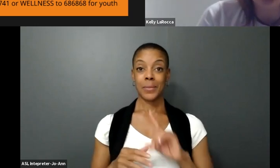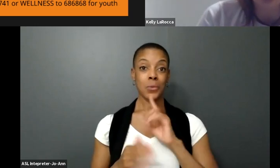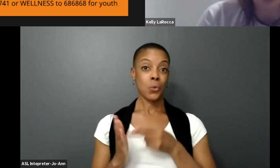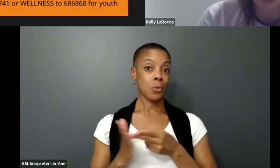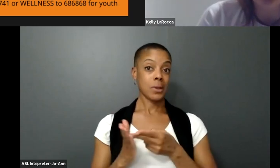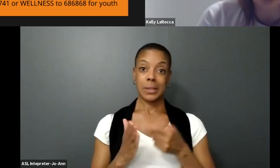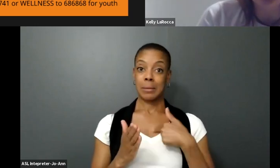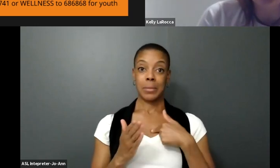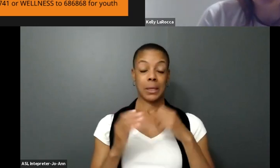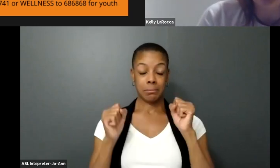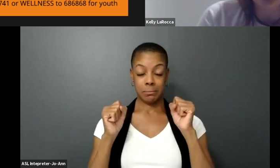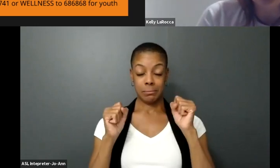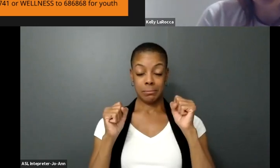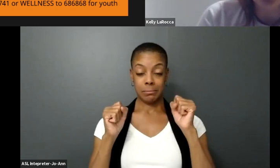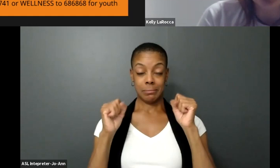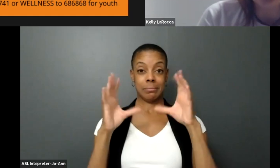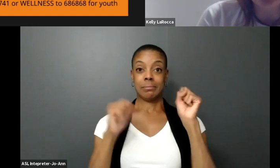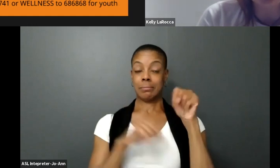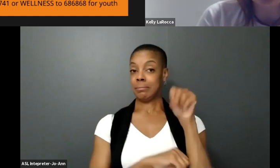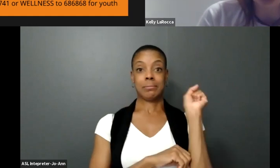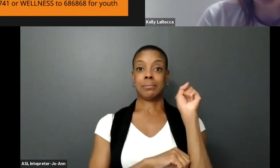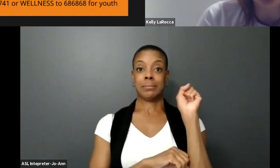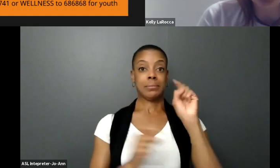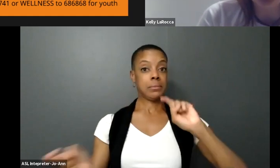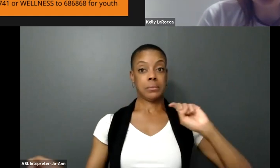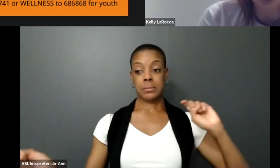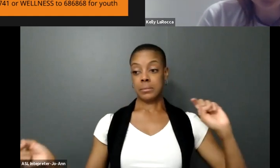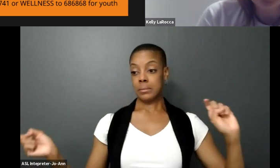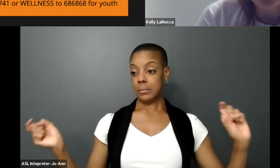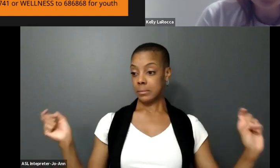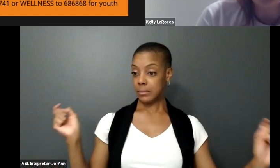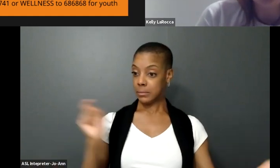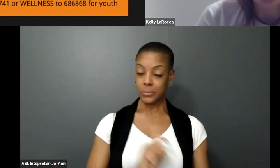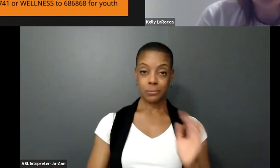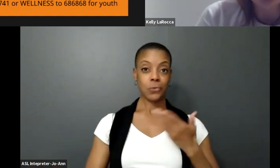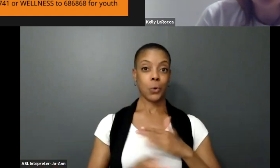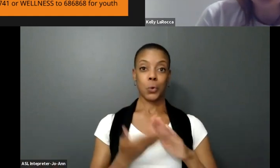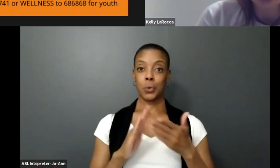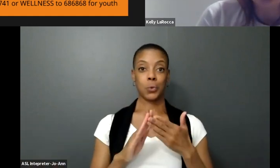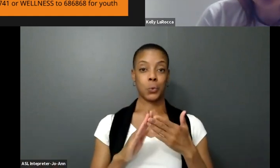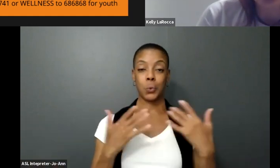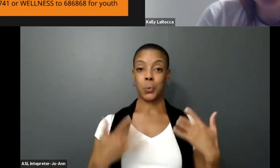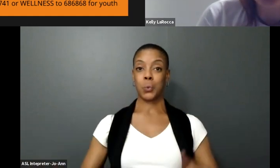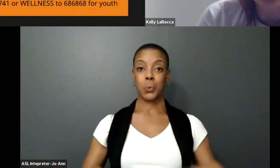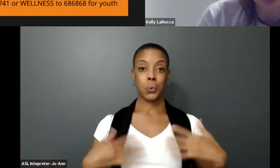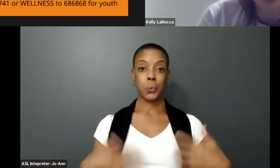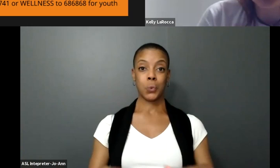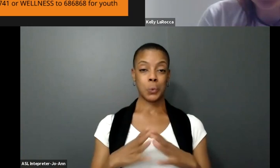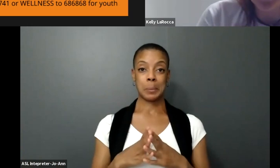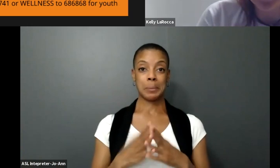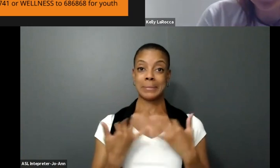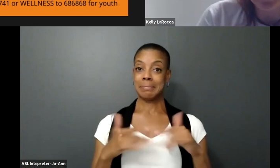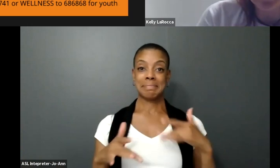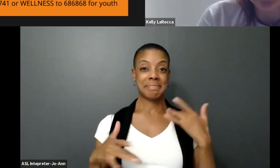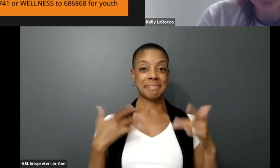the change that SCUGOG has endured over the years. But I'm extremely excited to be